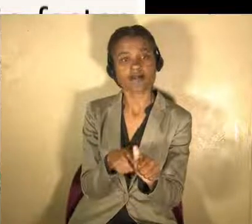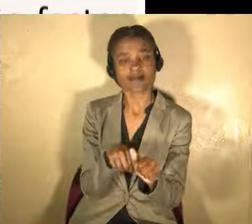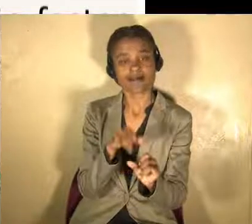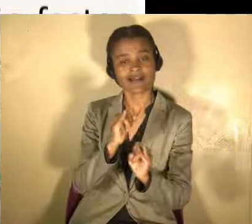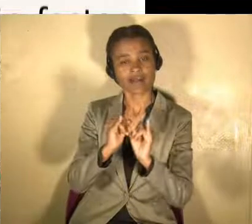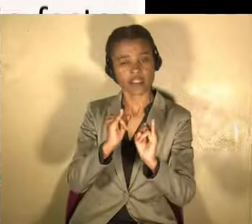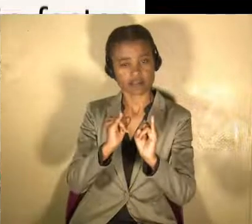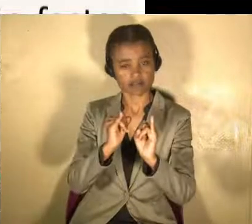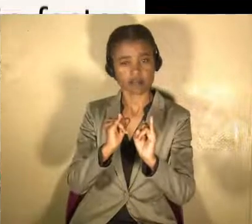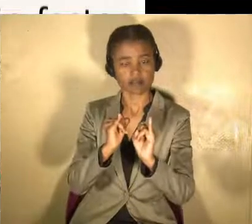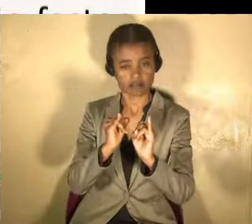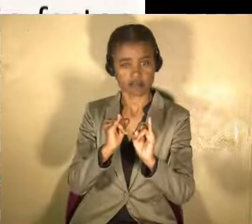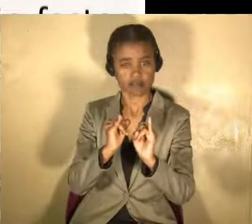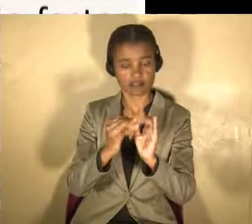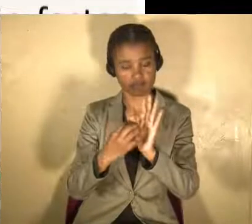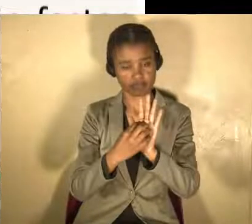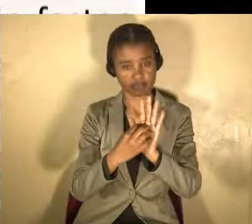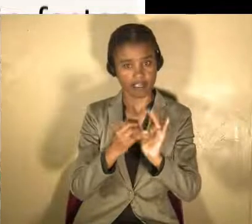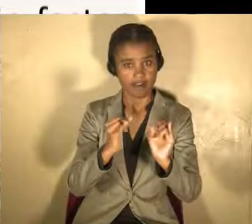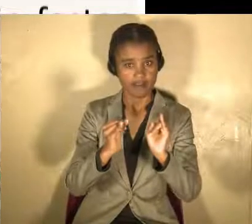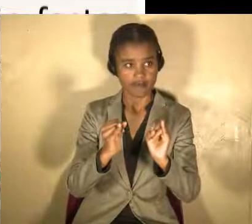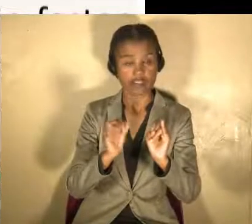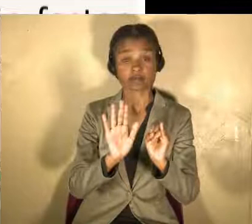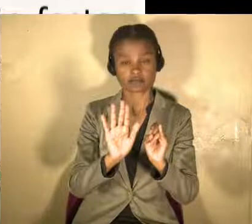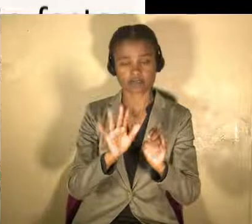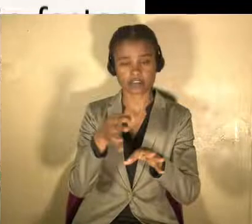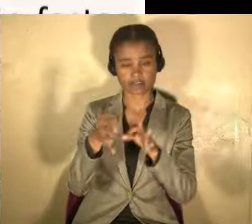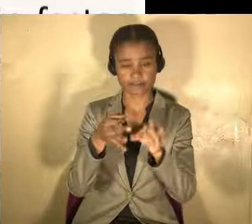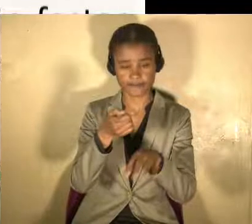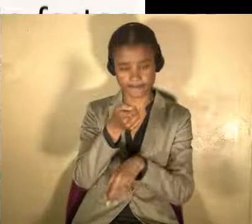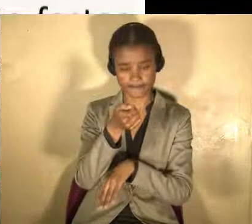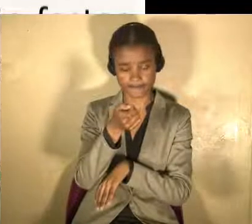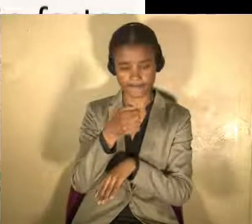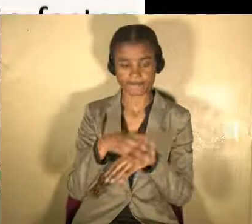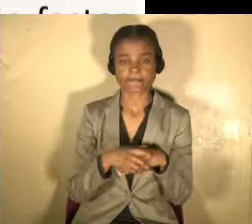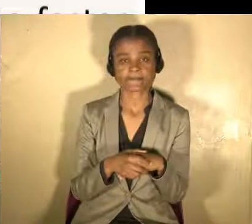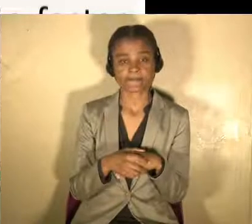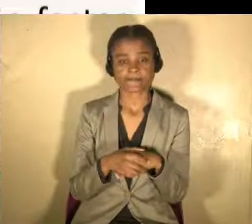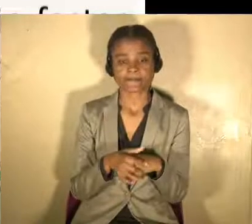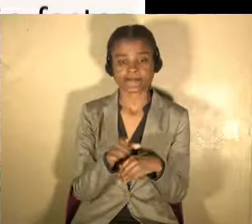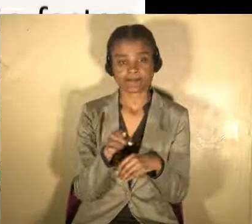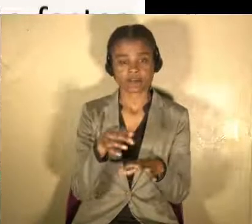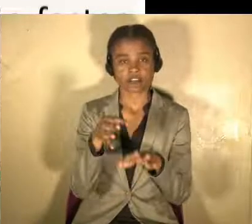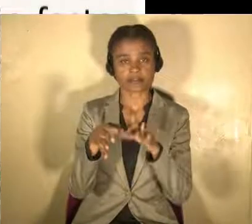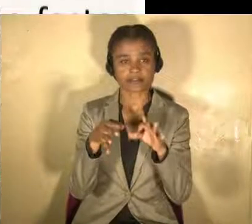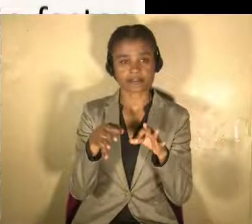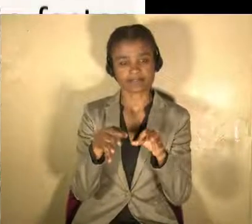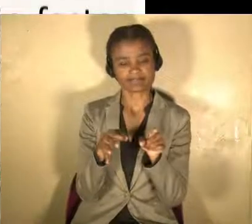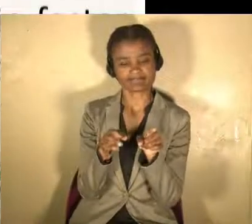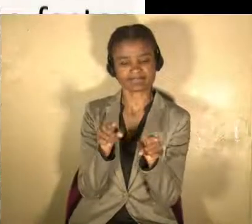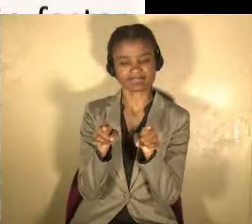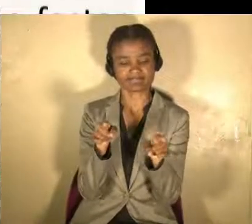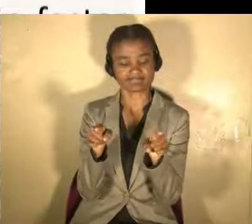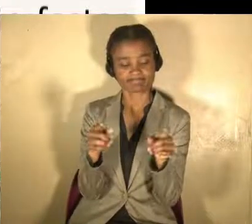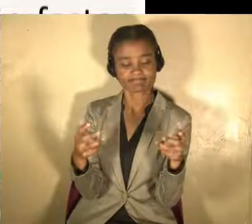11, and I will explain it to you in a short while on how these two